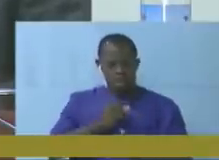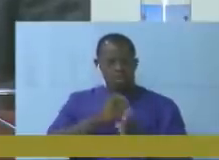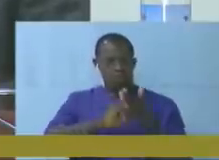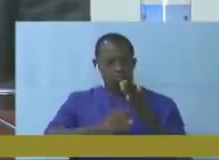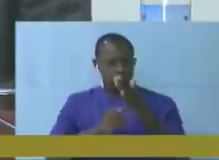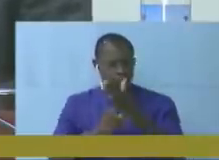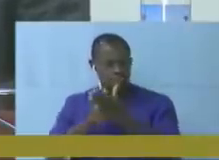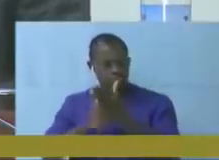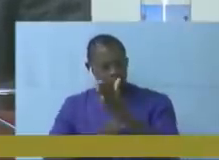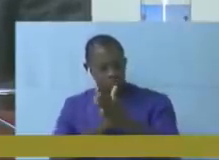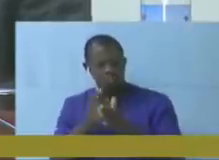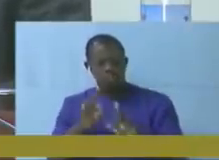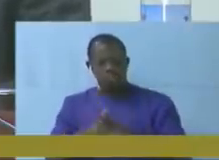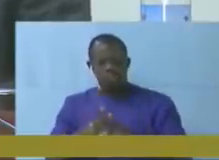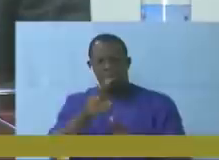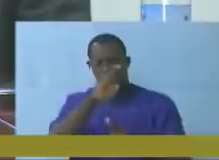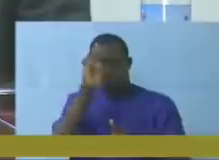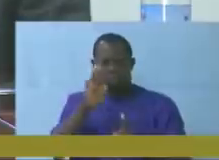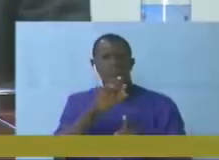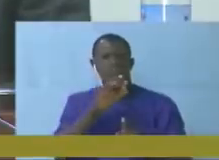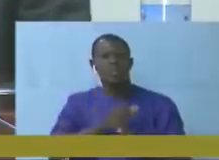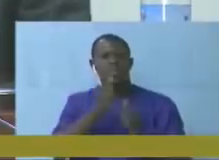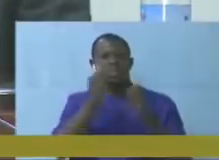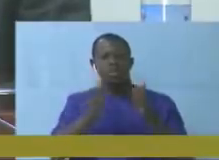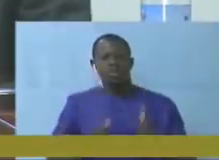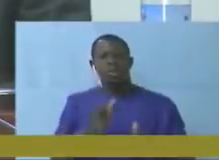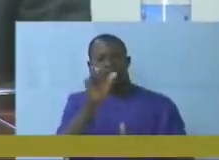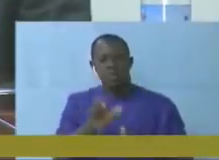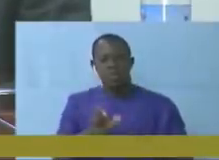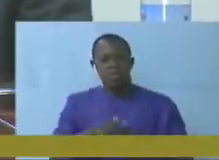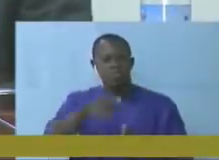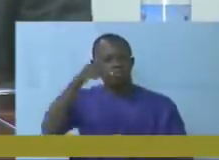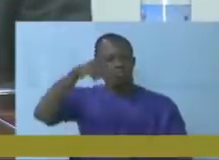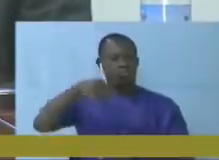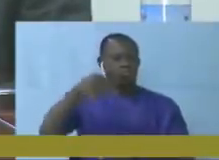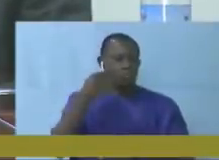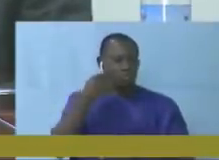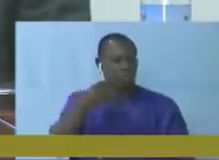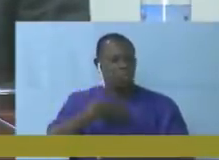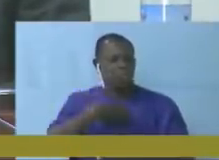Mr. Chair, today we propose to look into the